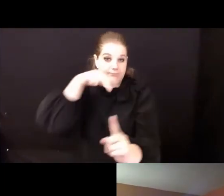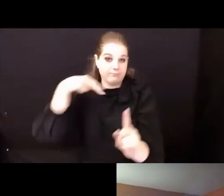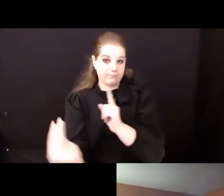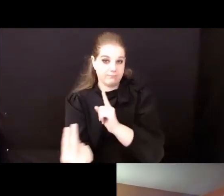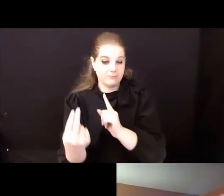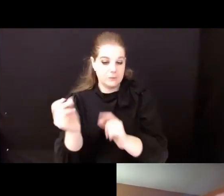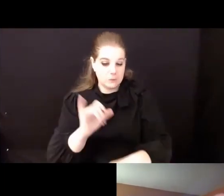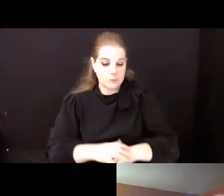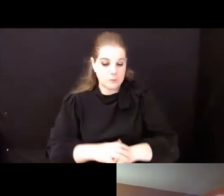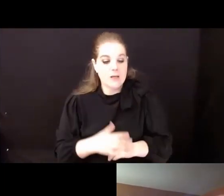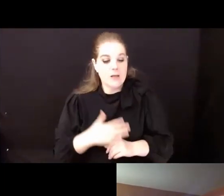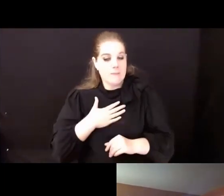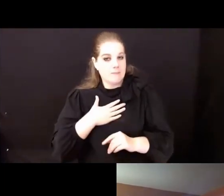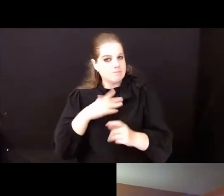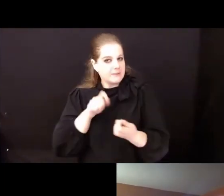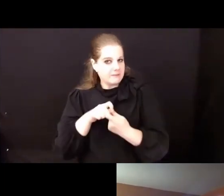I know